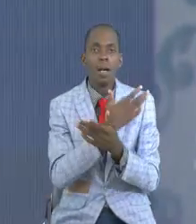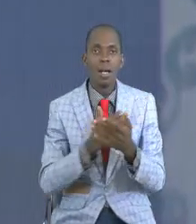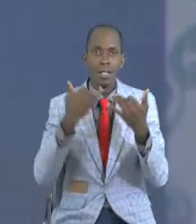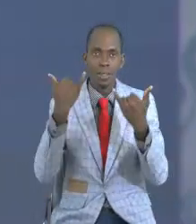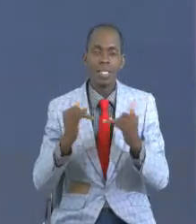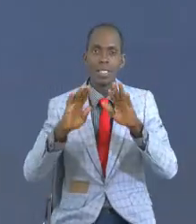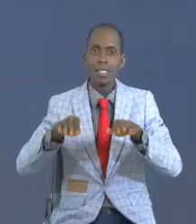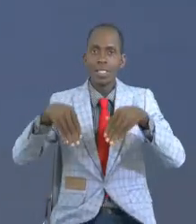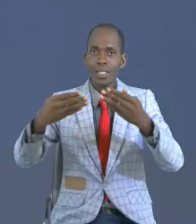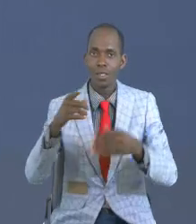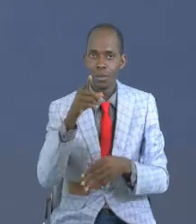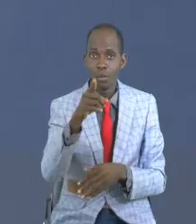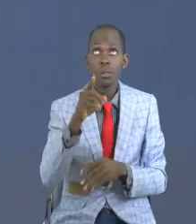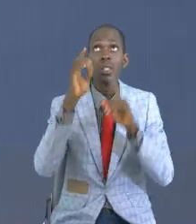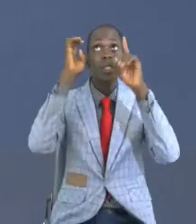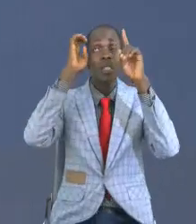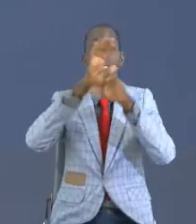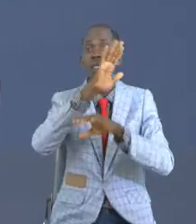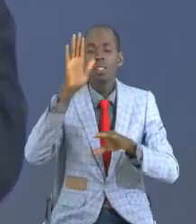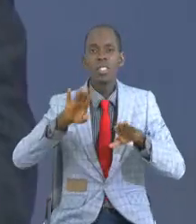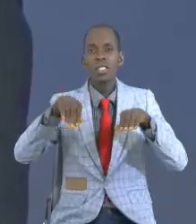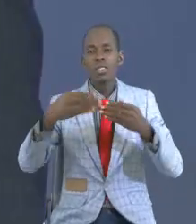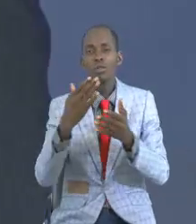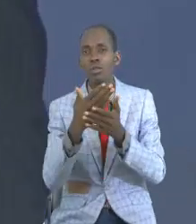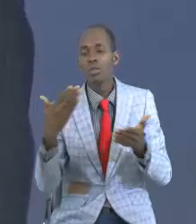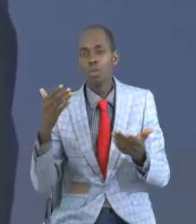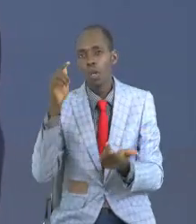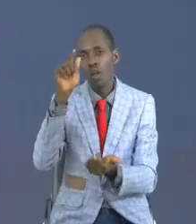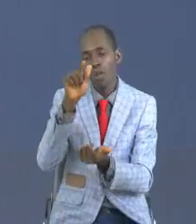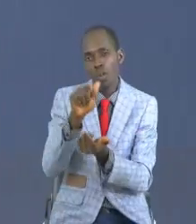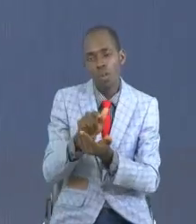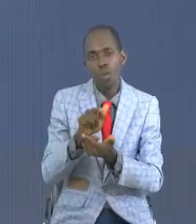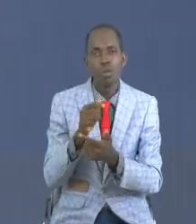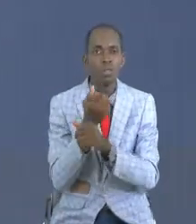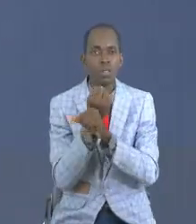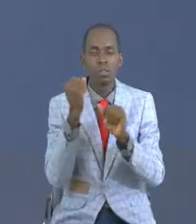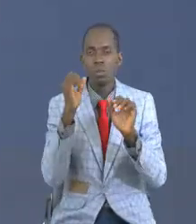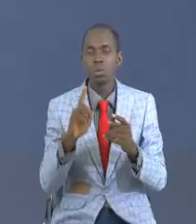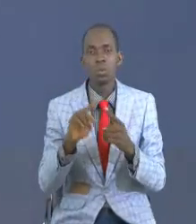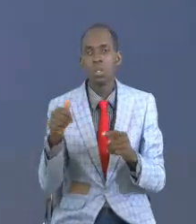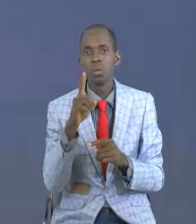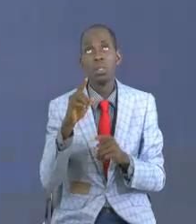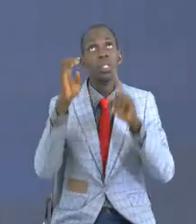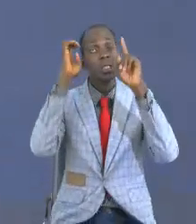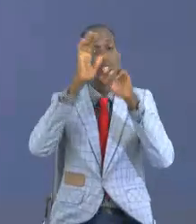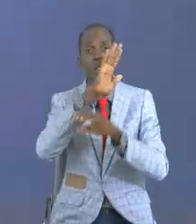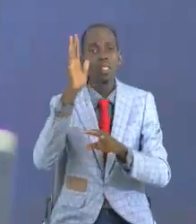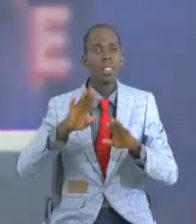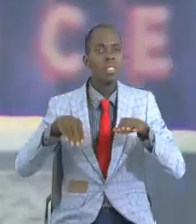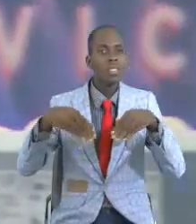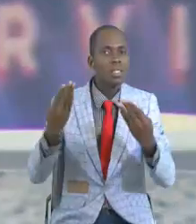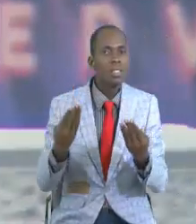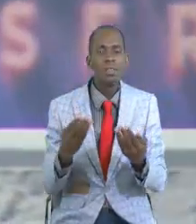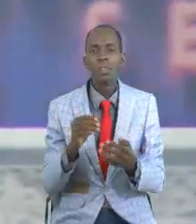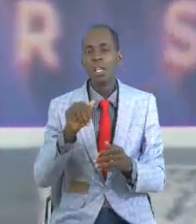never gives a substandard salvation to anyone. He never gives a